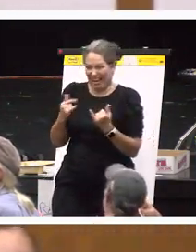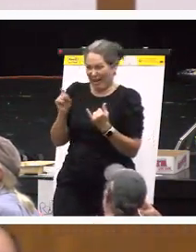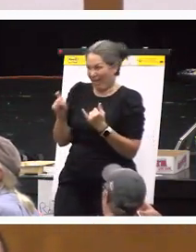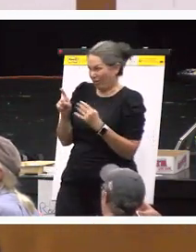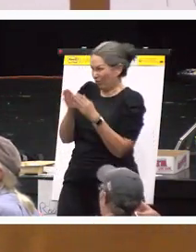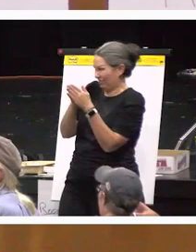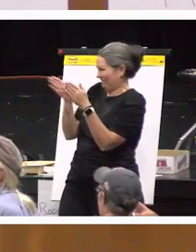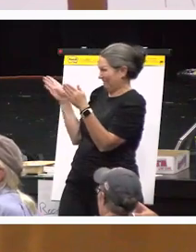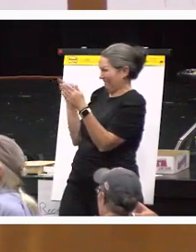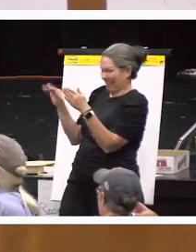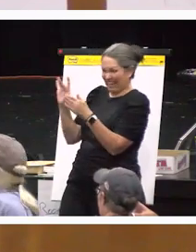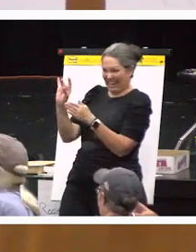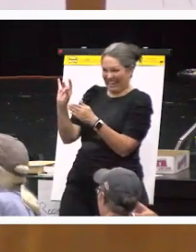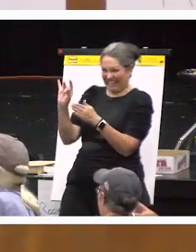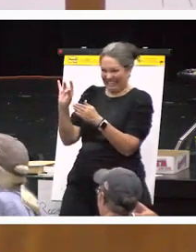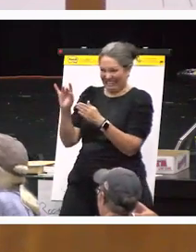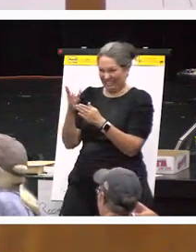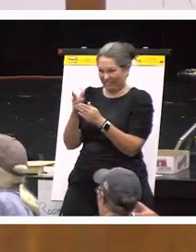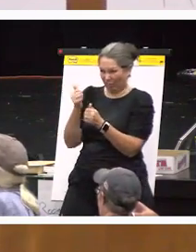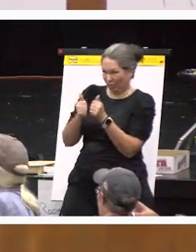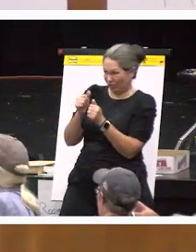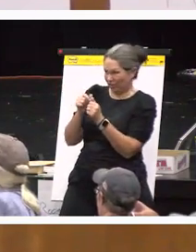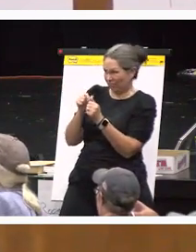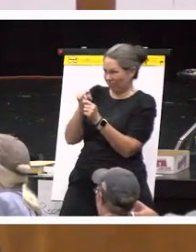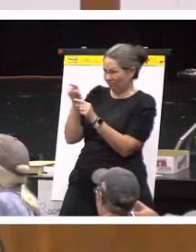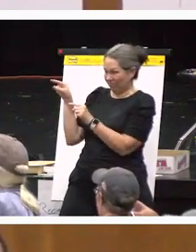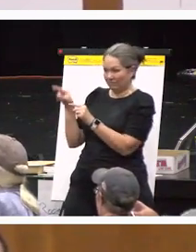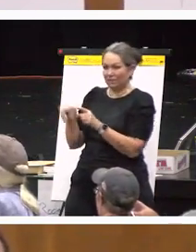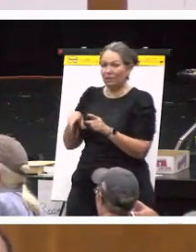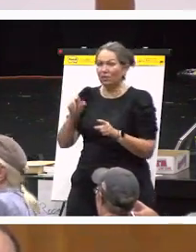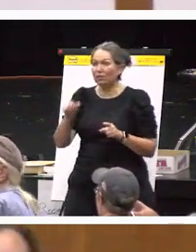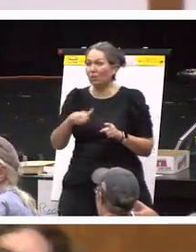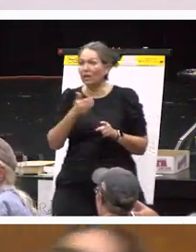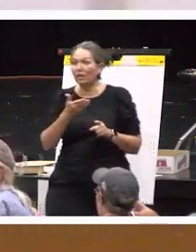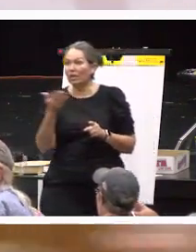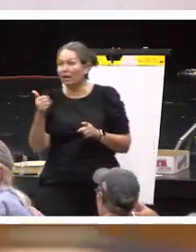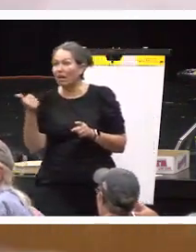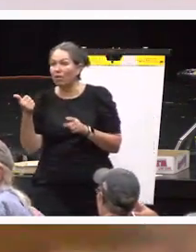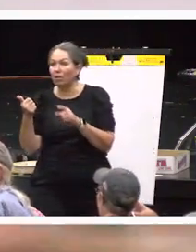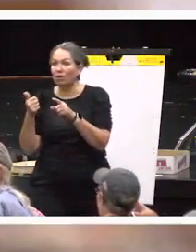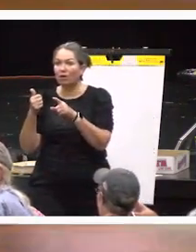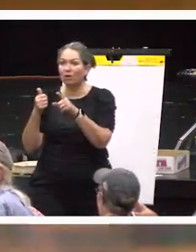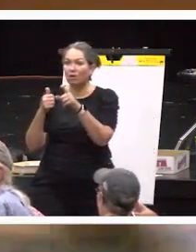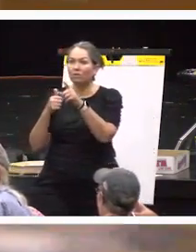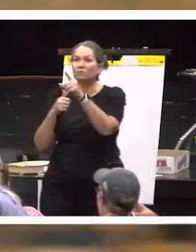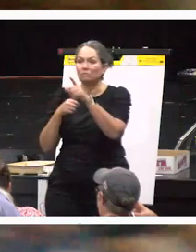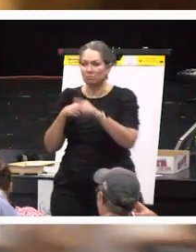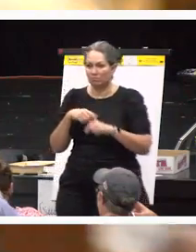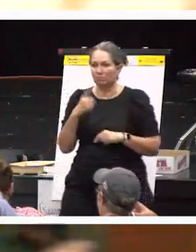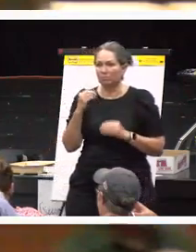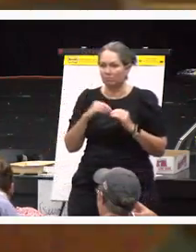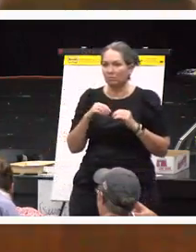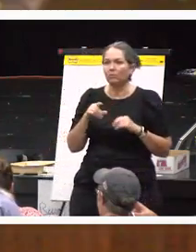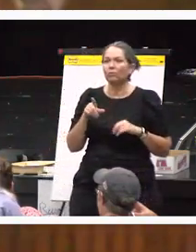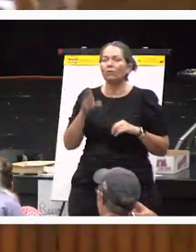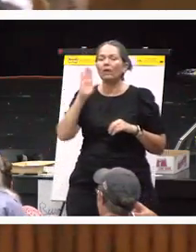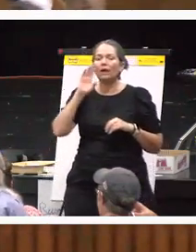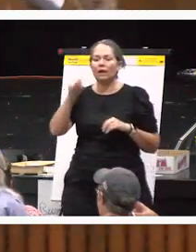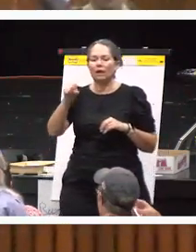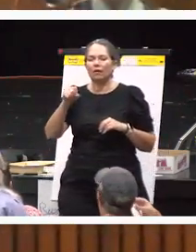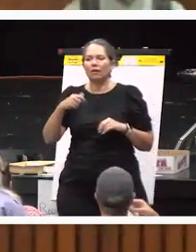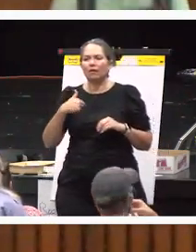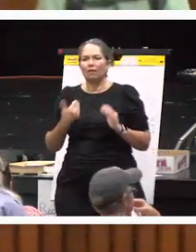So I'd be glad of a last suggestion on a priority from the wall. Oh, sorry. Hi, Colin O'Neill again. I just